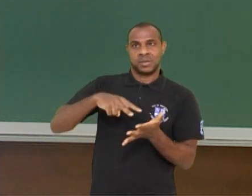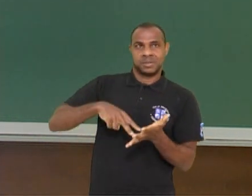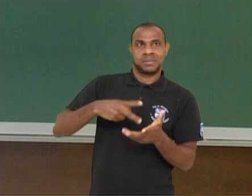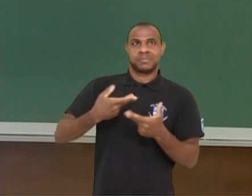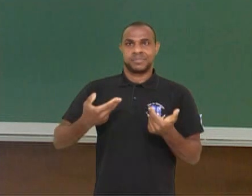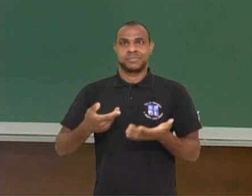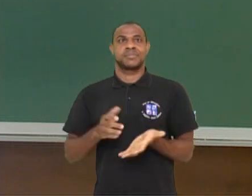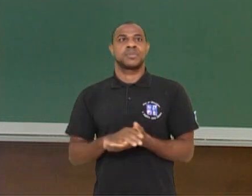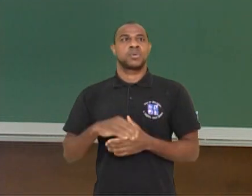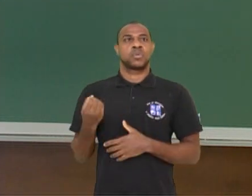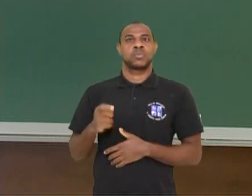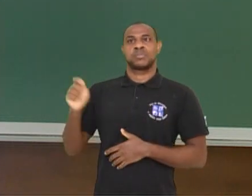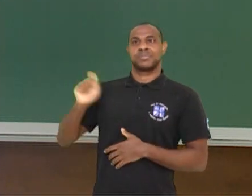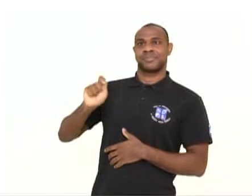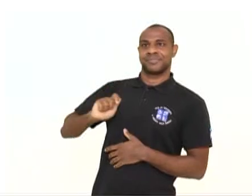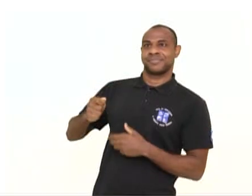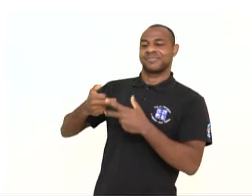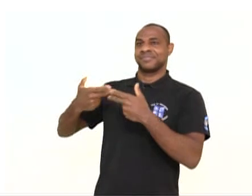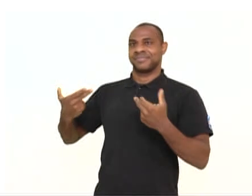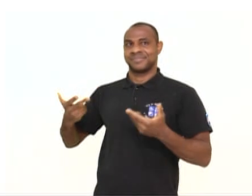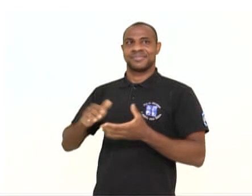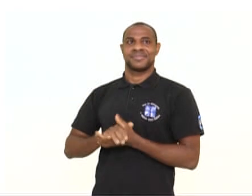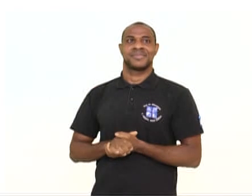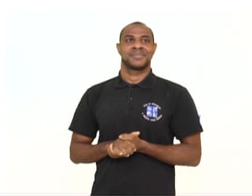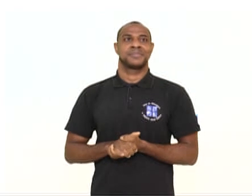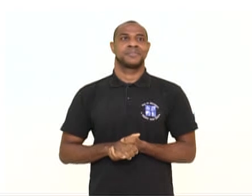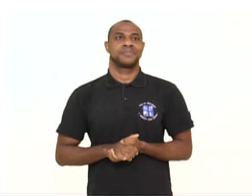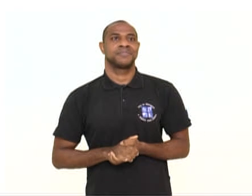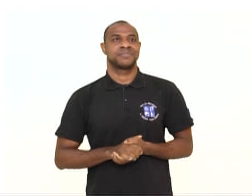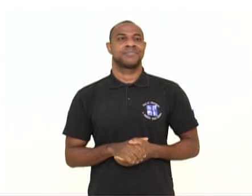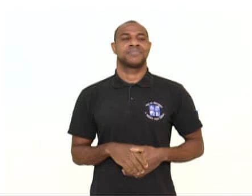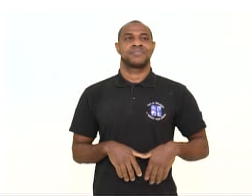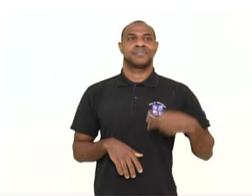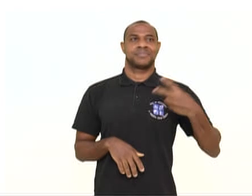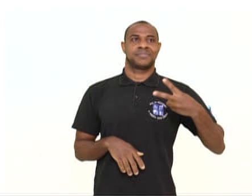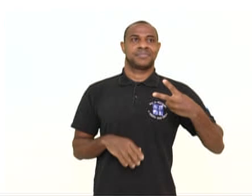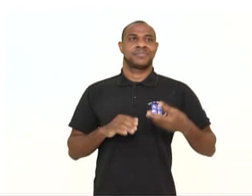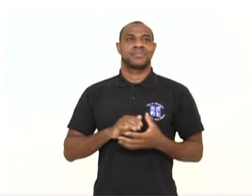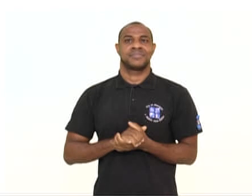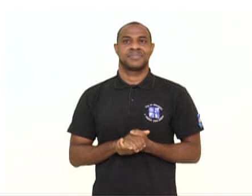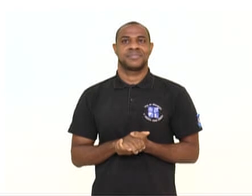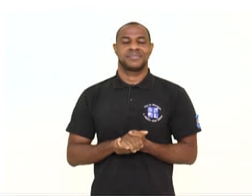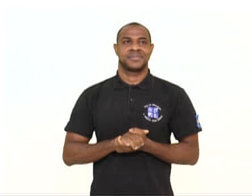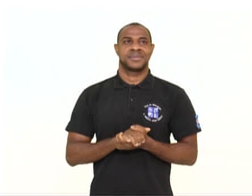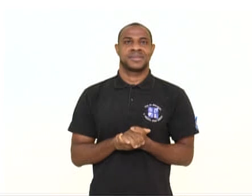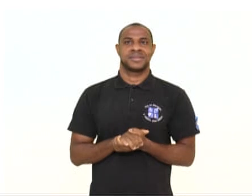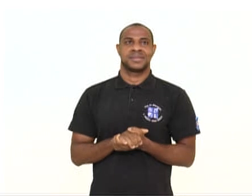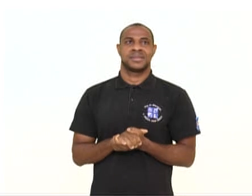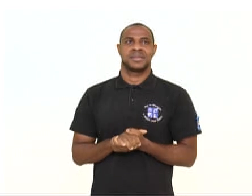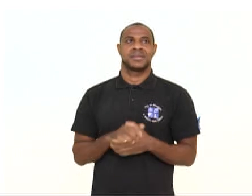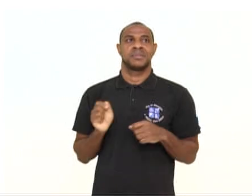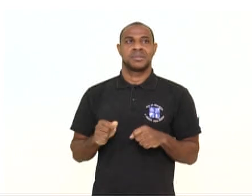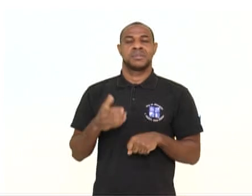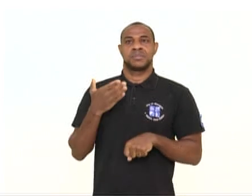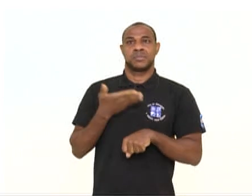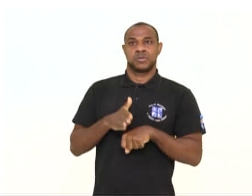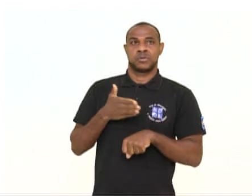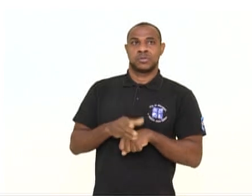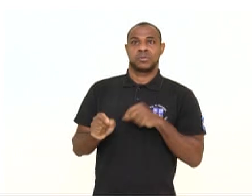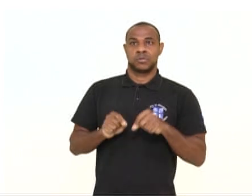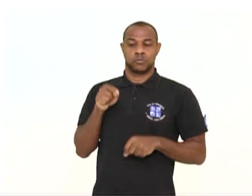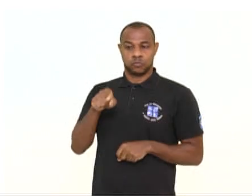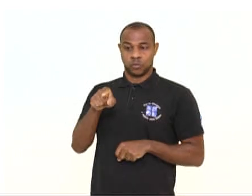ou empinando pipa, letra C. Flying kites can be practiced only by yourself. Pode ser praticado apenas por